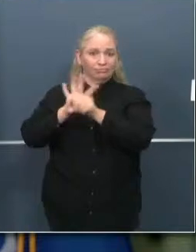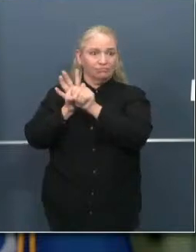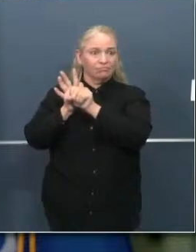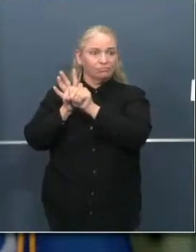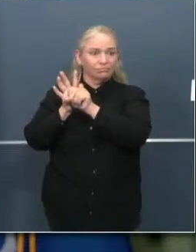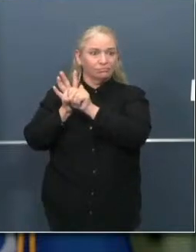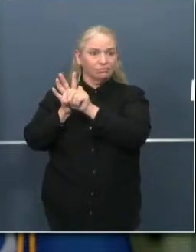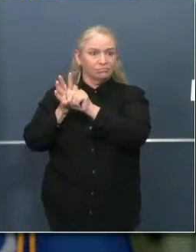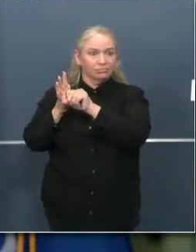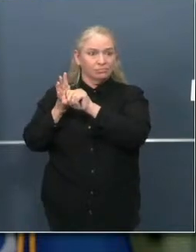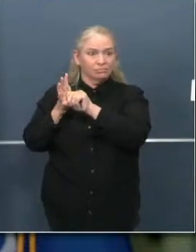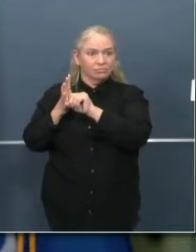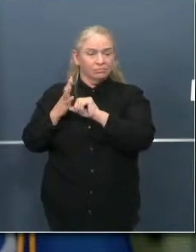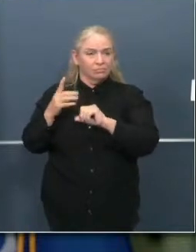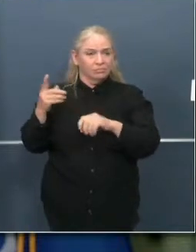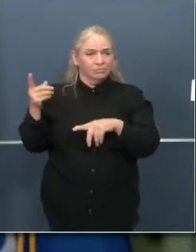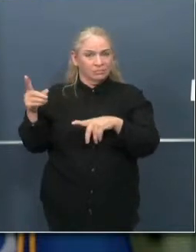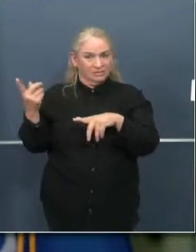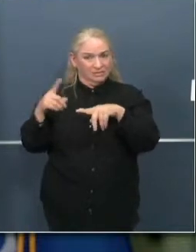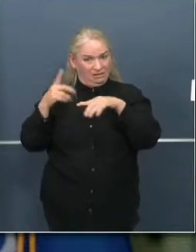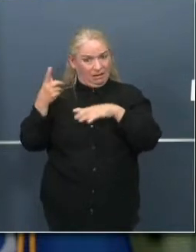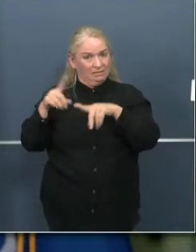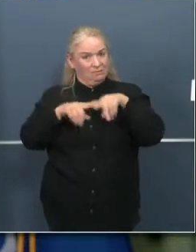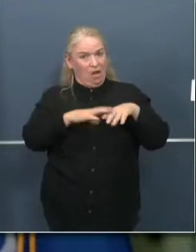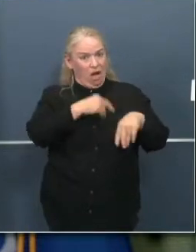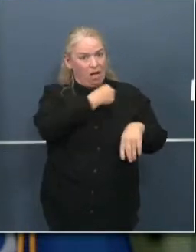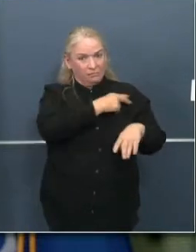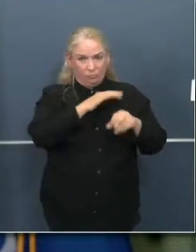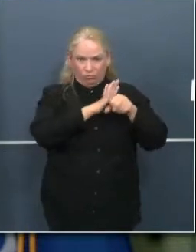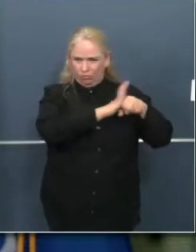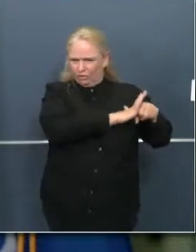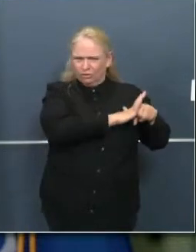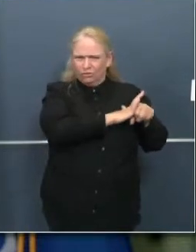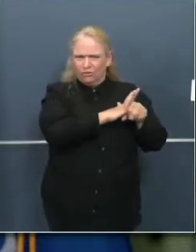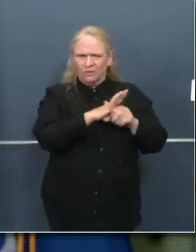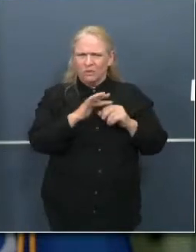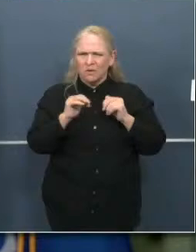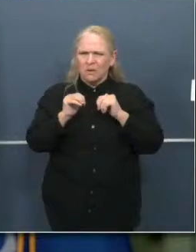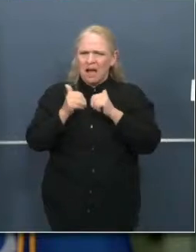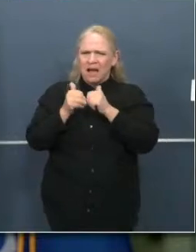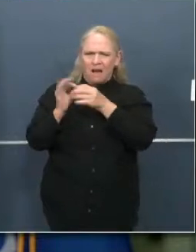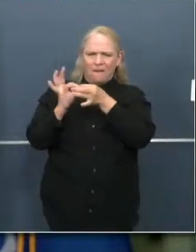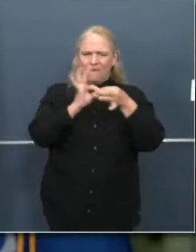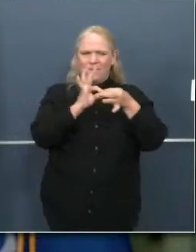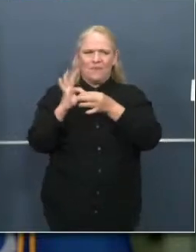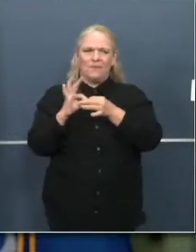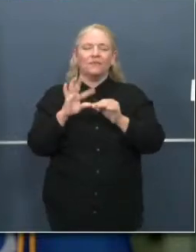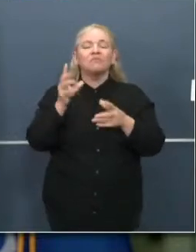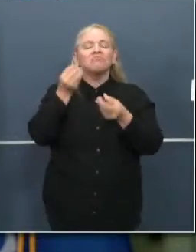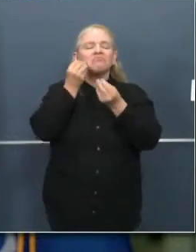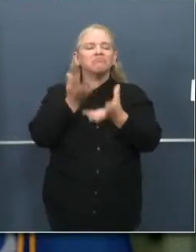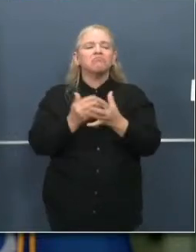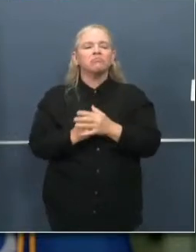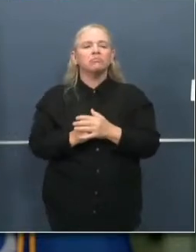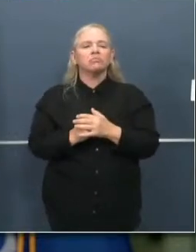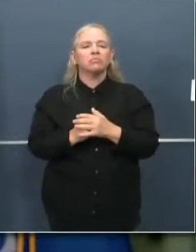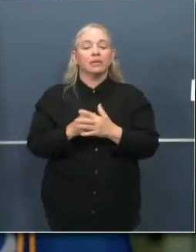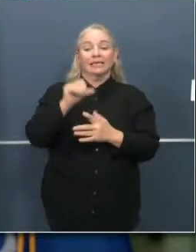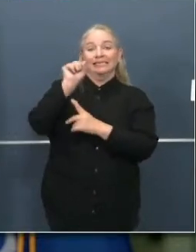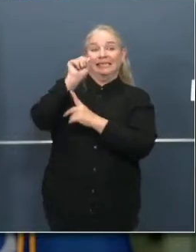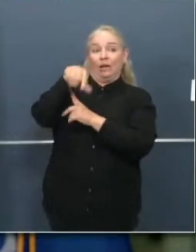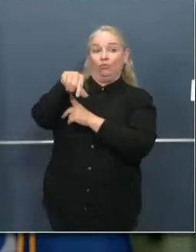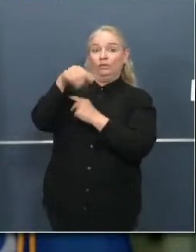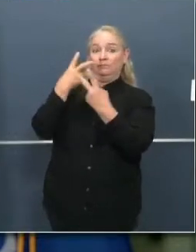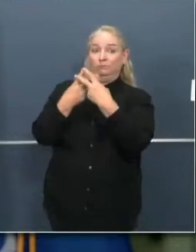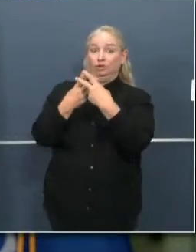with Marin General Hospital. It certainly put some strain on Marin General in particular, and that's why we have